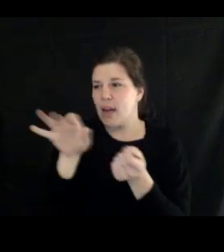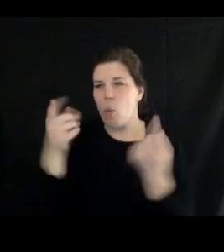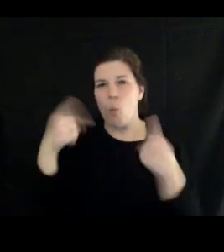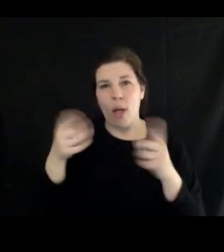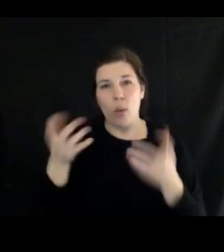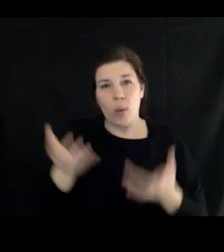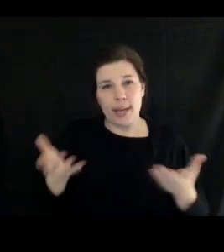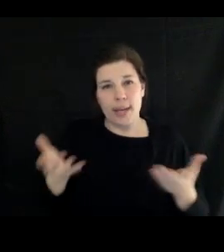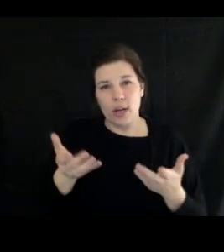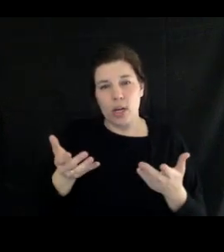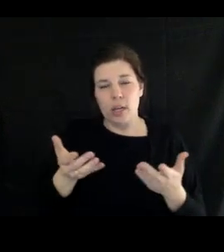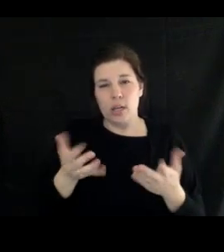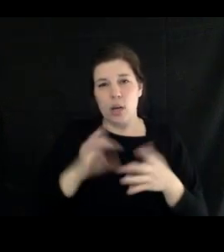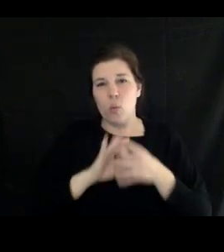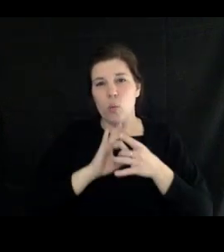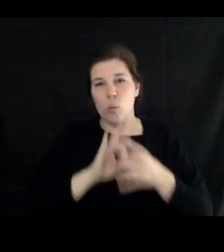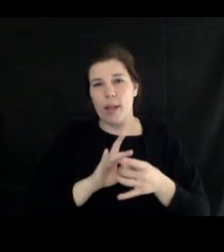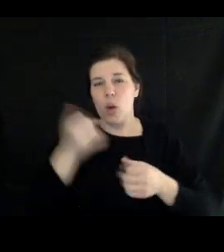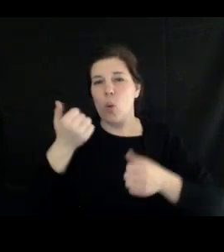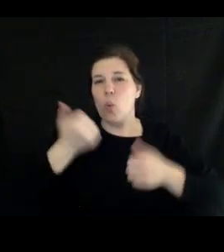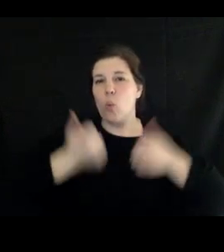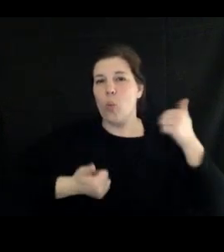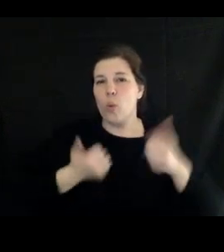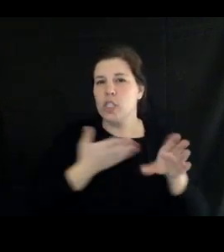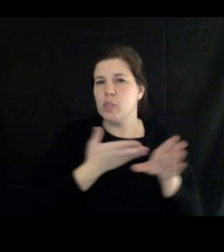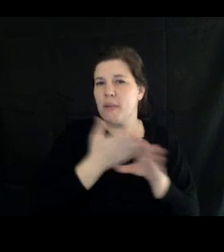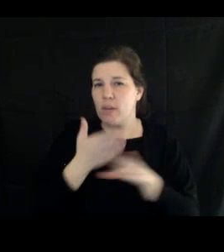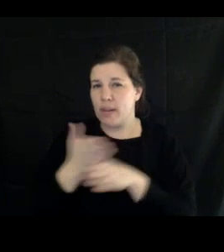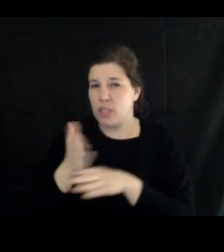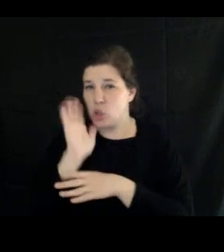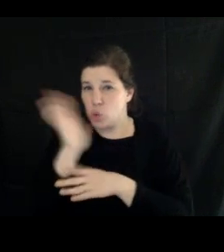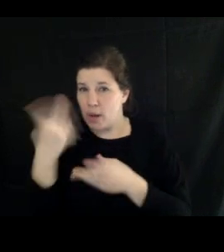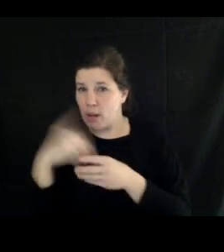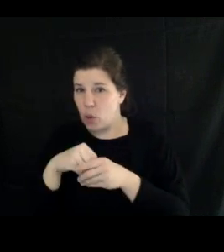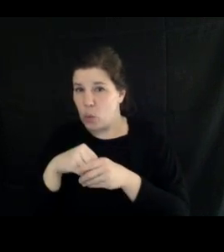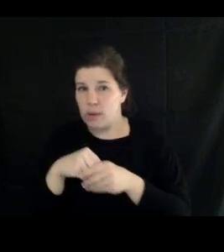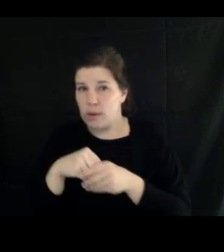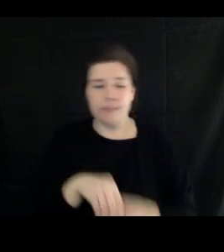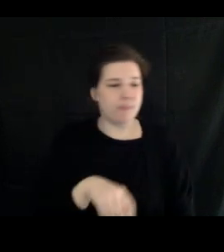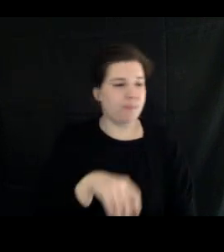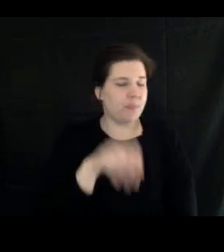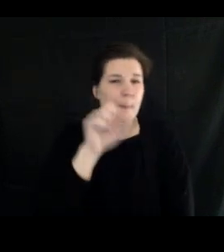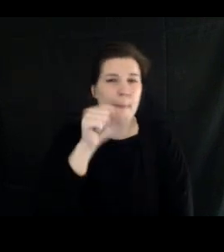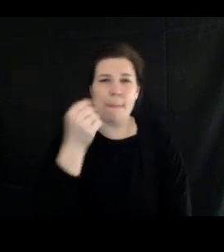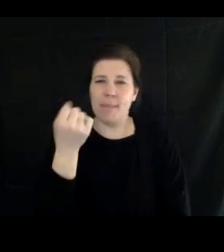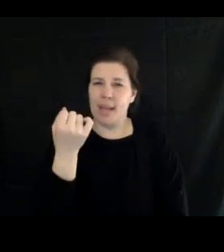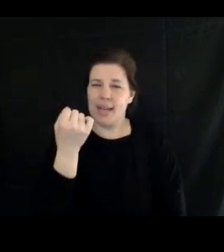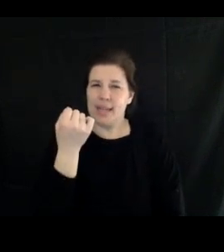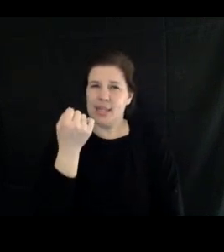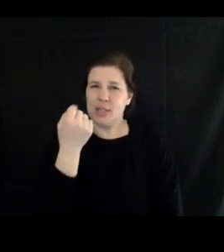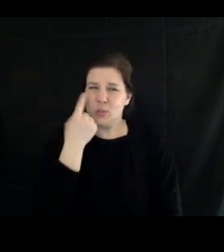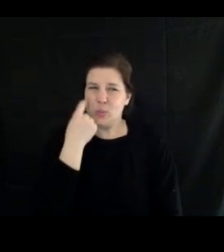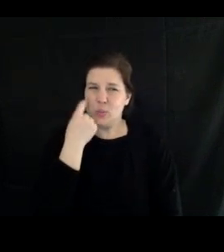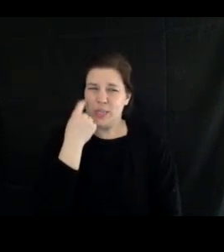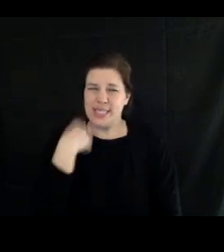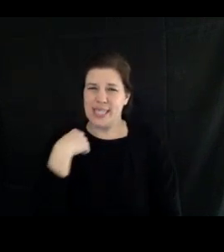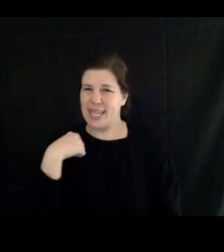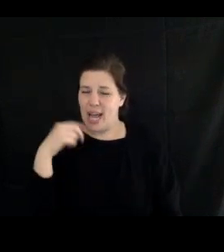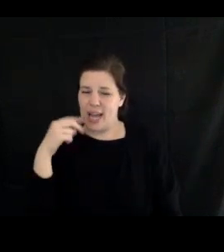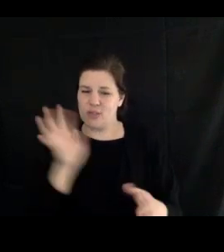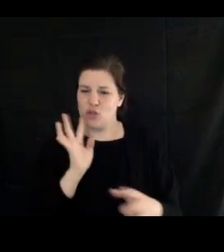meeting, regarding which professions that would include? Yeah, so last time I checked with CareerSource, who's keeping track